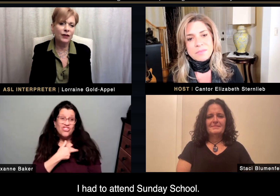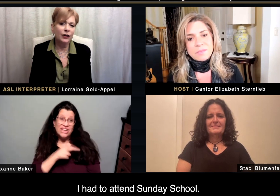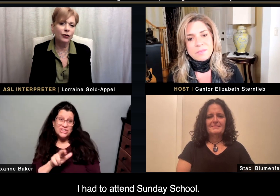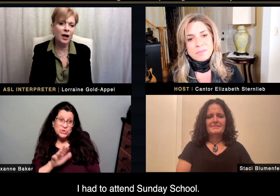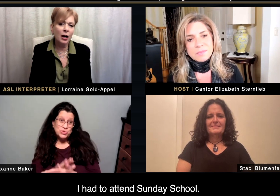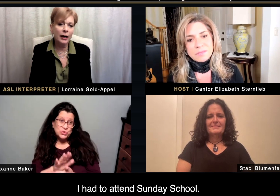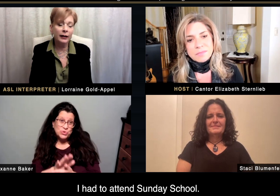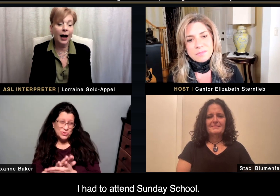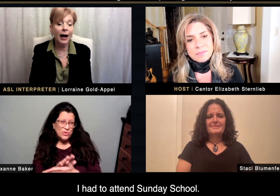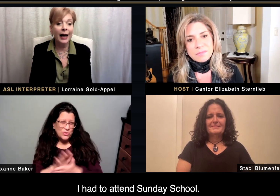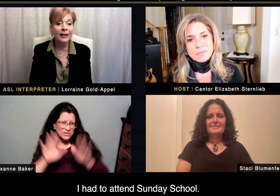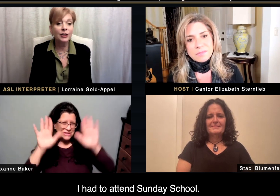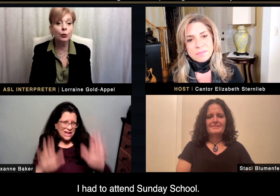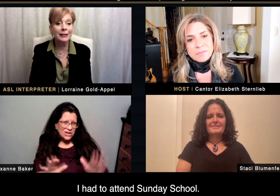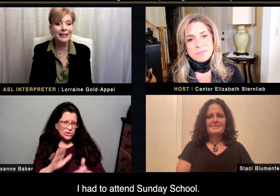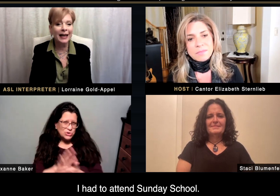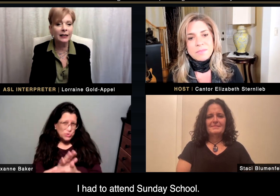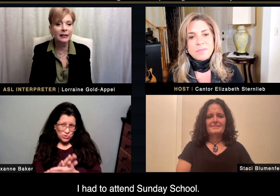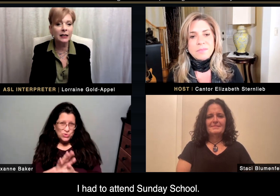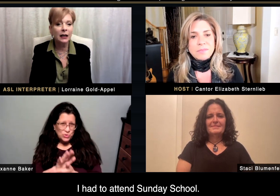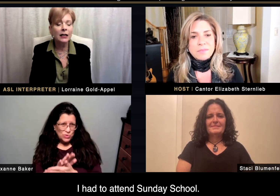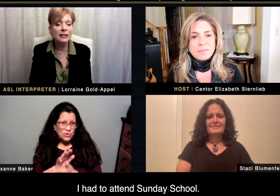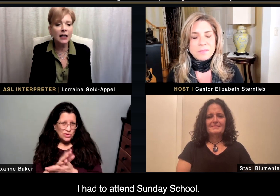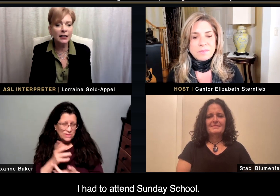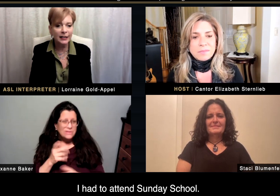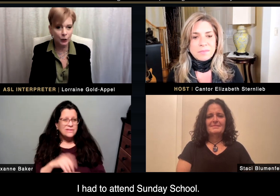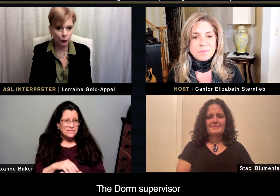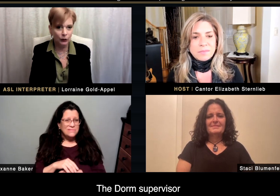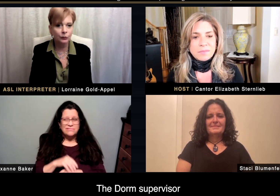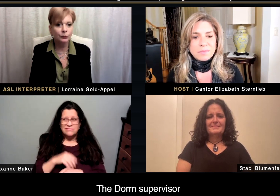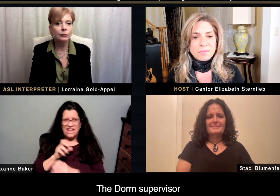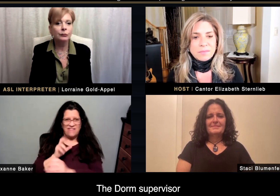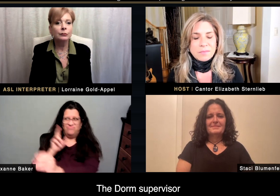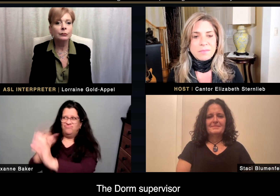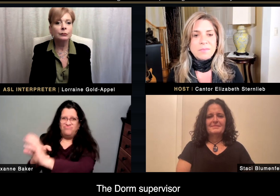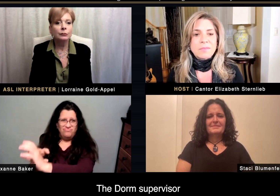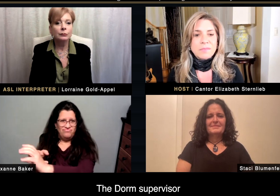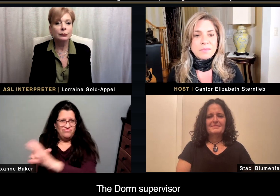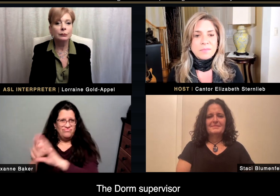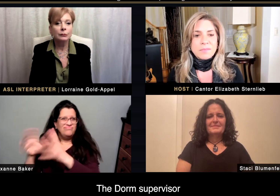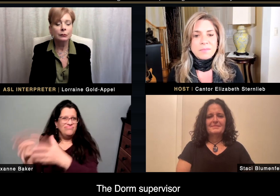At the age of 8 or 9, I had to attend Sunday school.